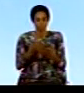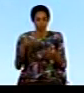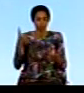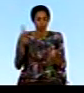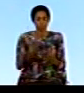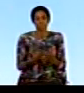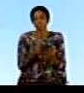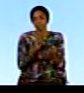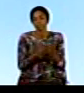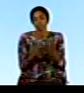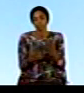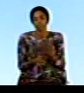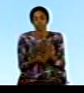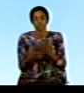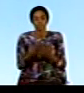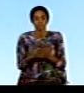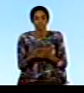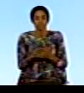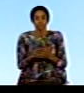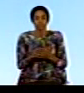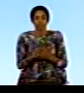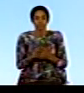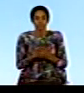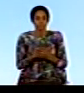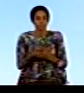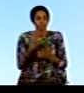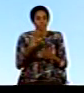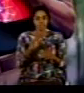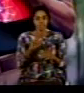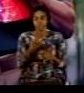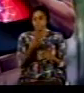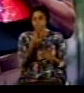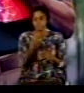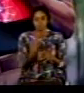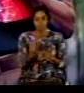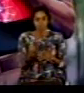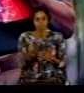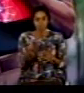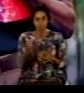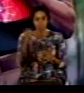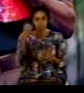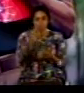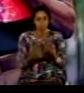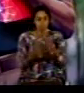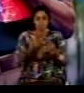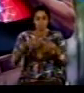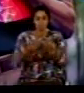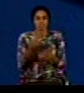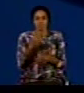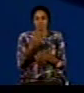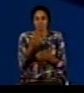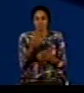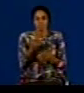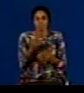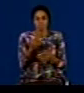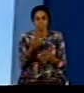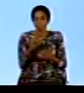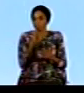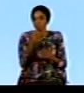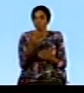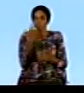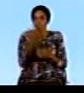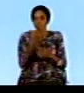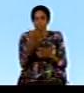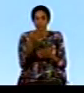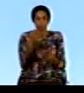couldn't explain how all of a sudden I couldn't talk very intact most of the time, and people couldn't hear me.